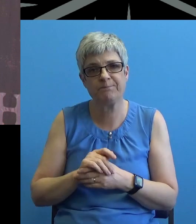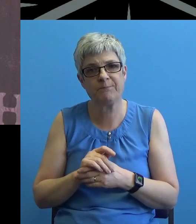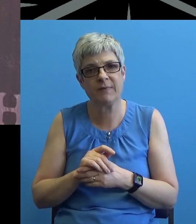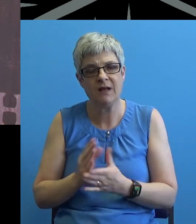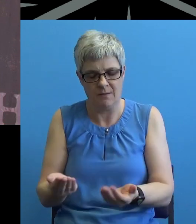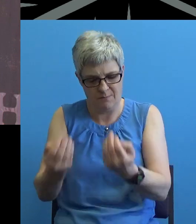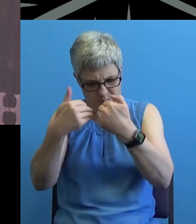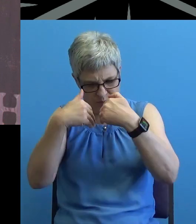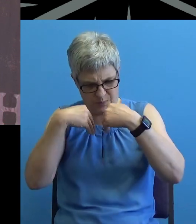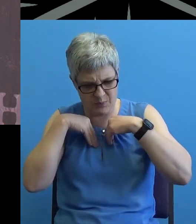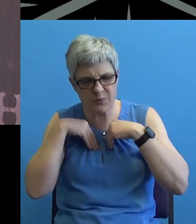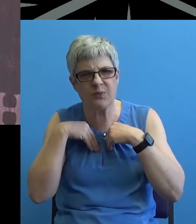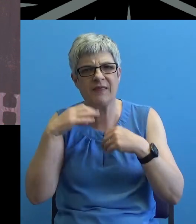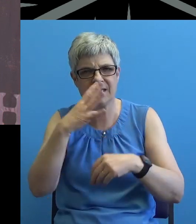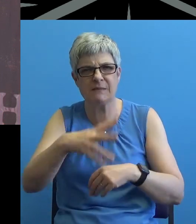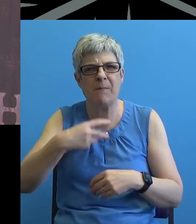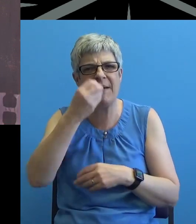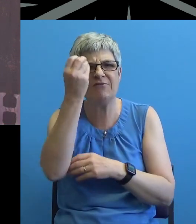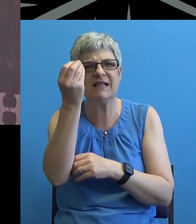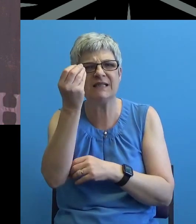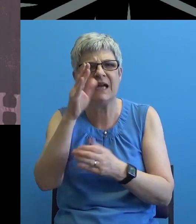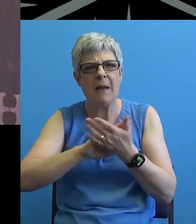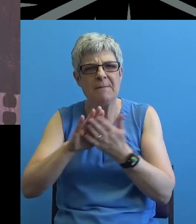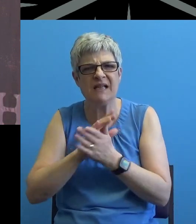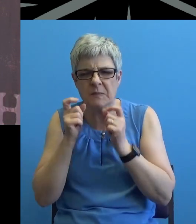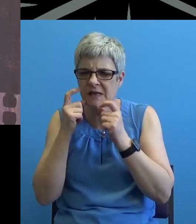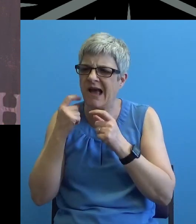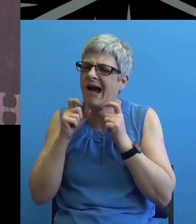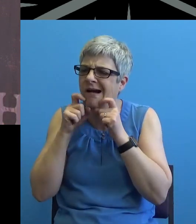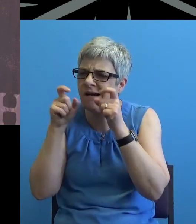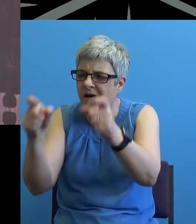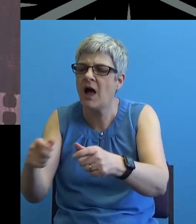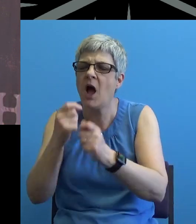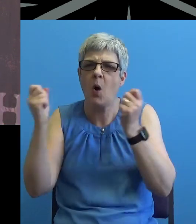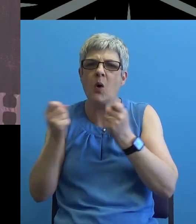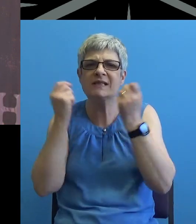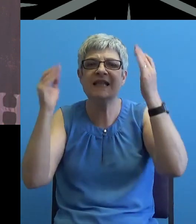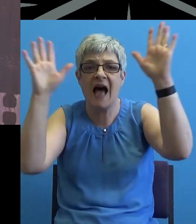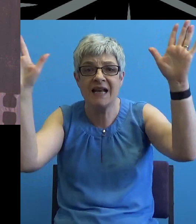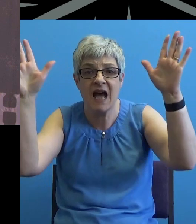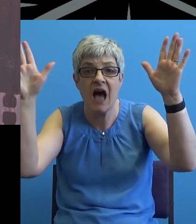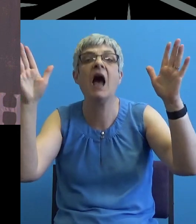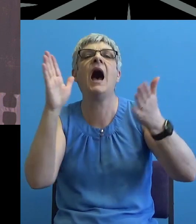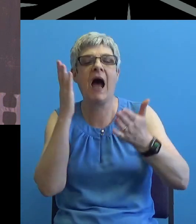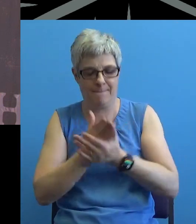Infuse us with the Holy Spirit to call out to you, "Hosanna in the highest," and mean it.